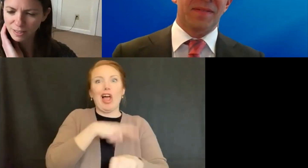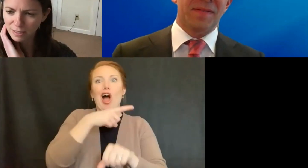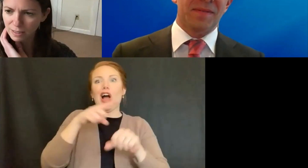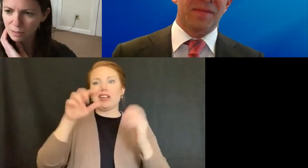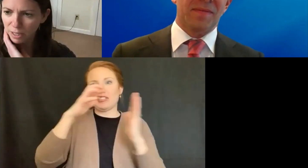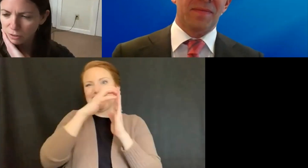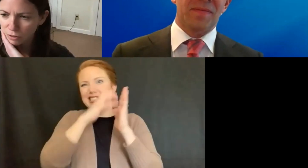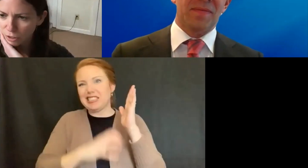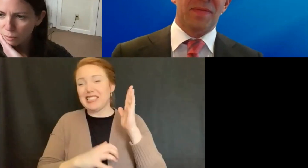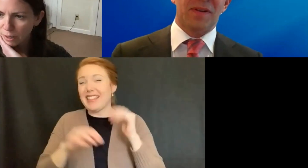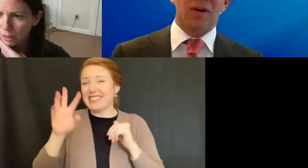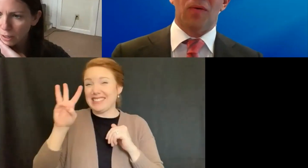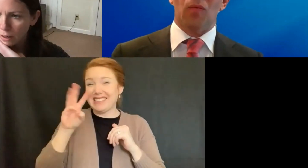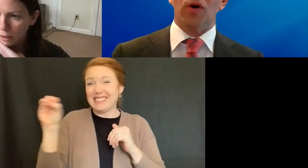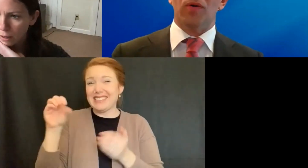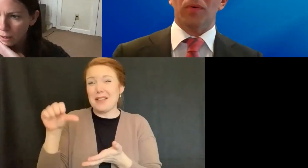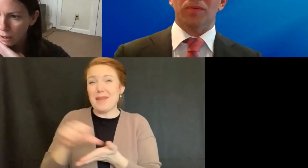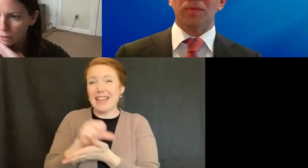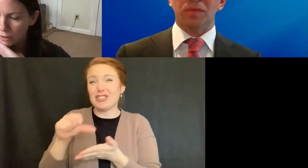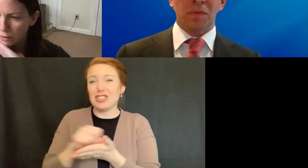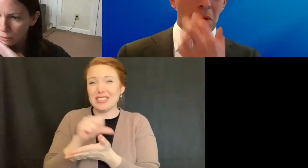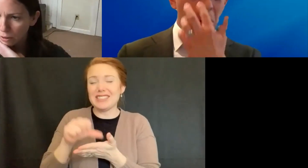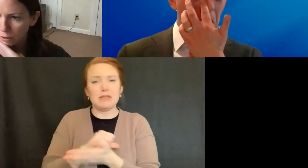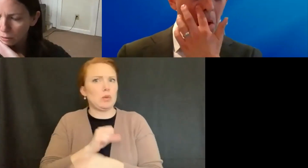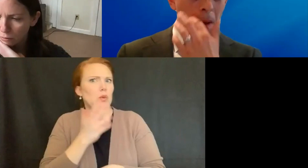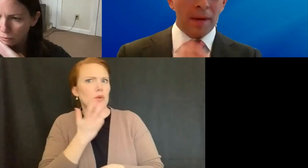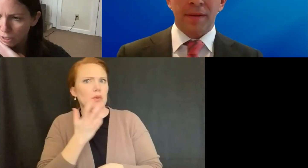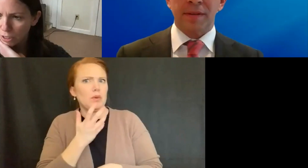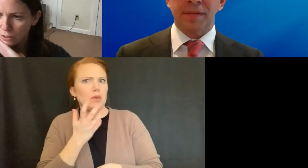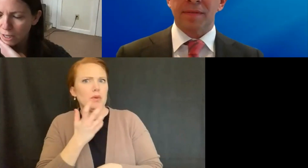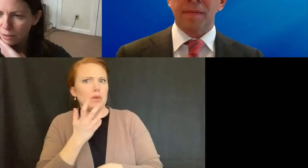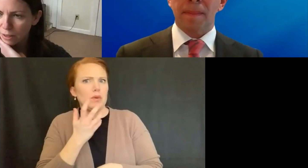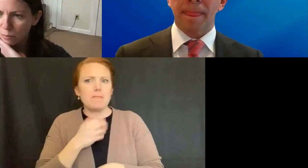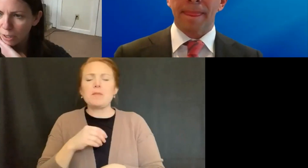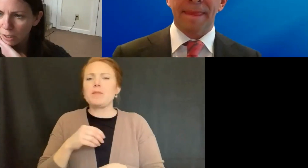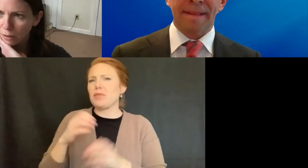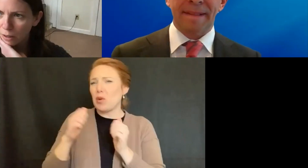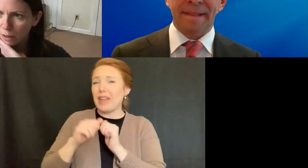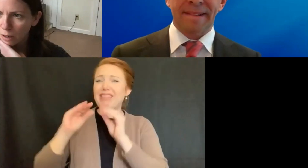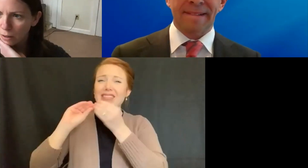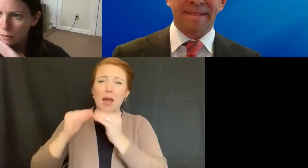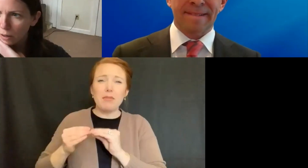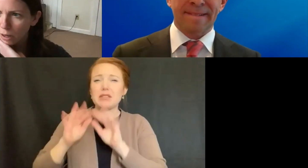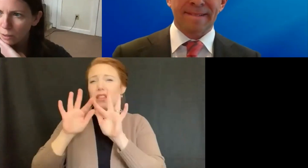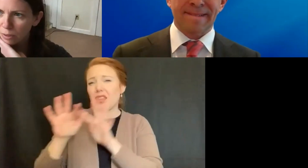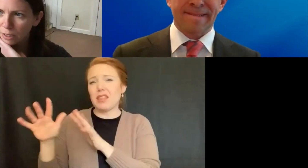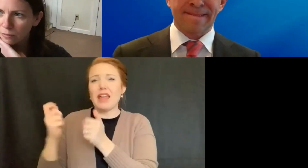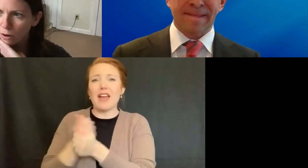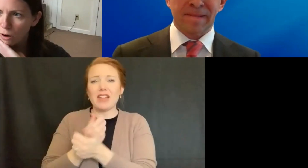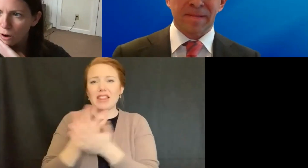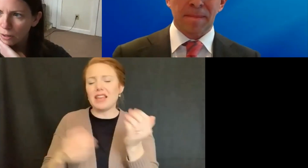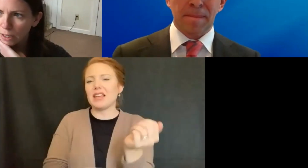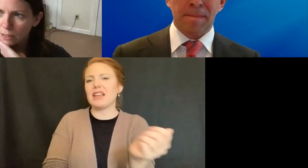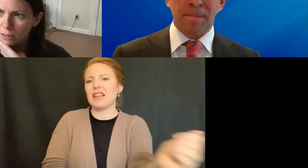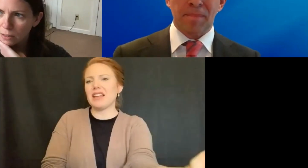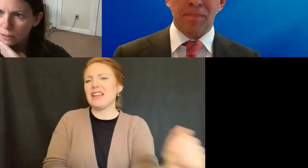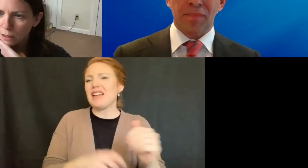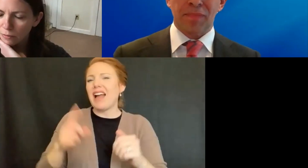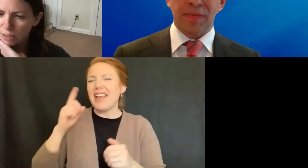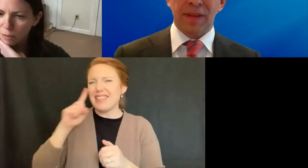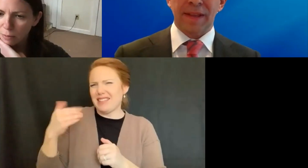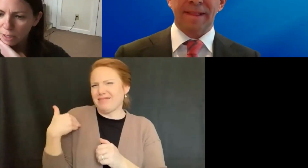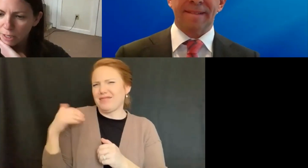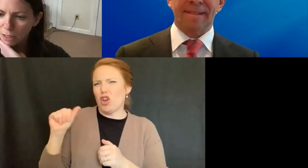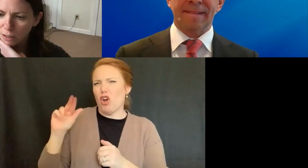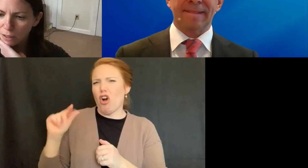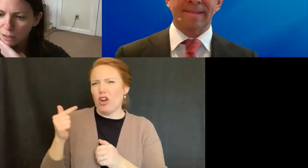don't know if it's 60 pages or so, but Whoa. with the figures and everything. But I believe in August of